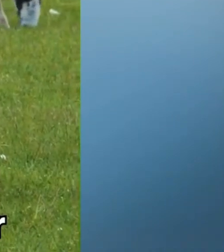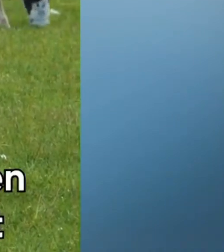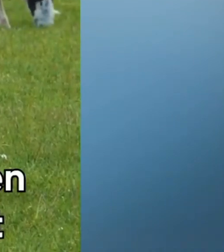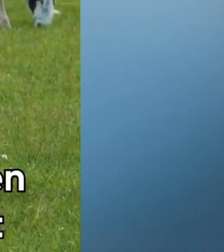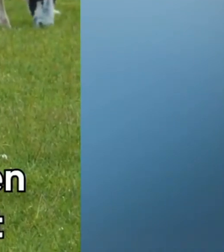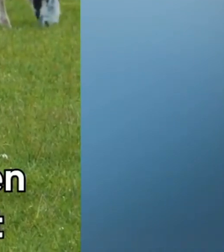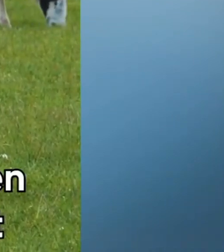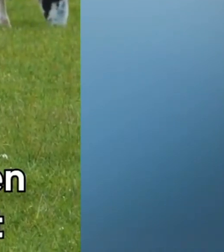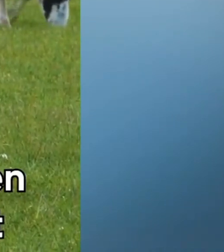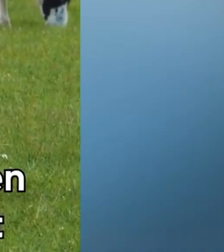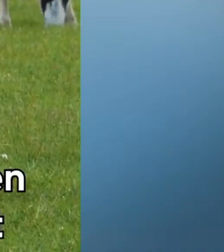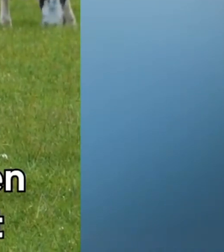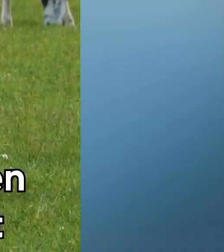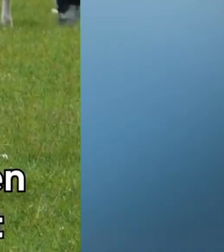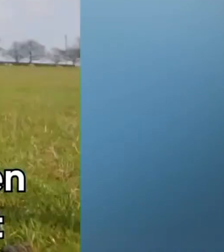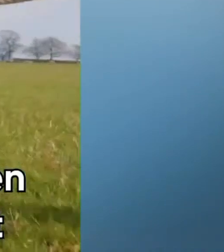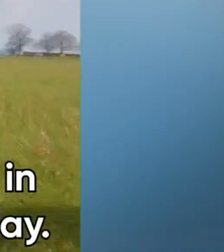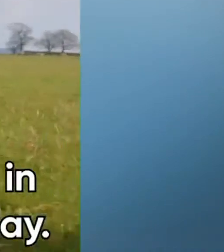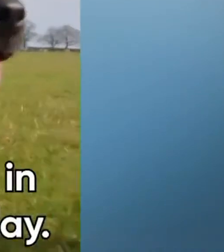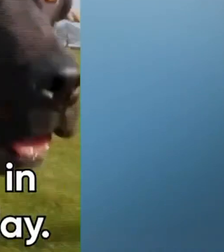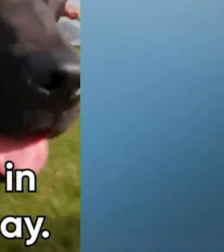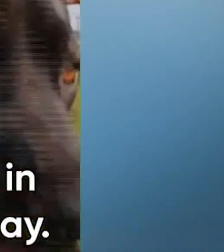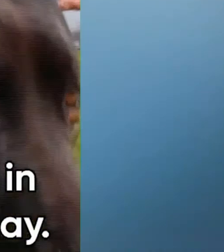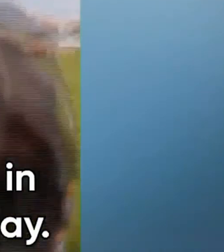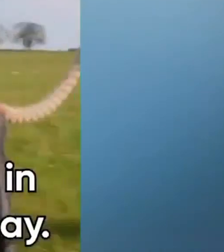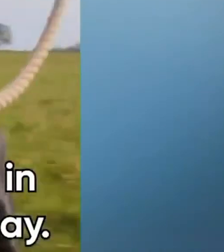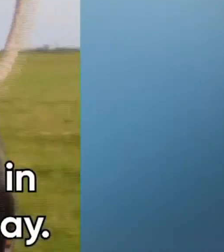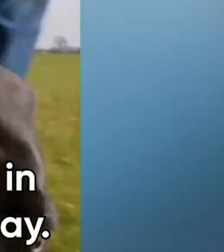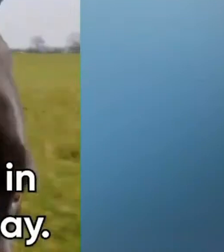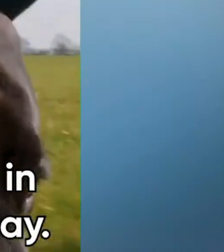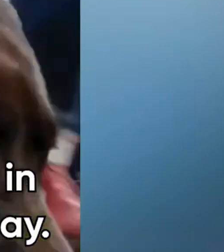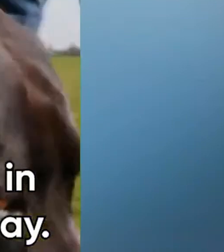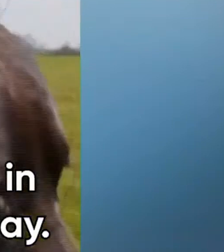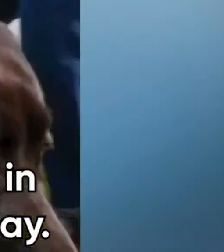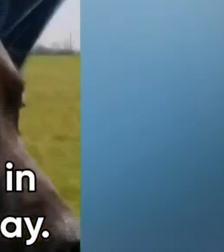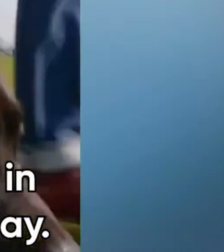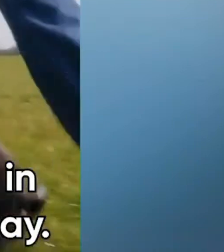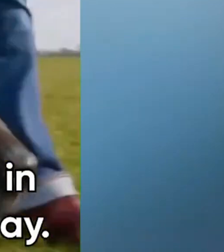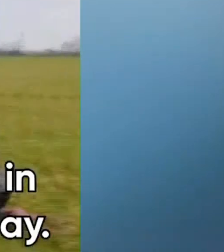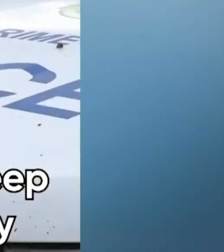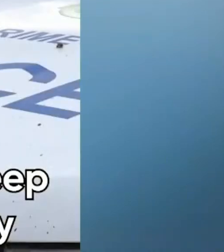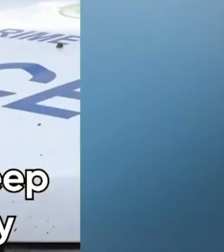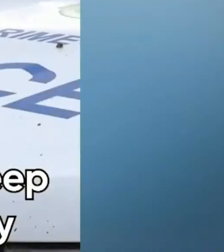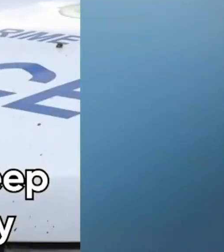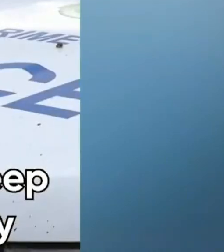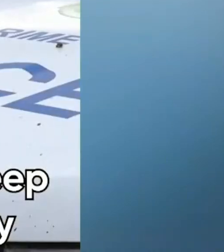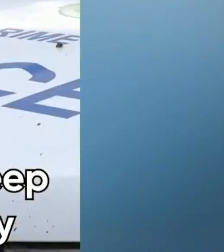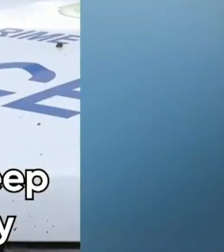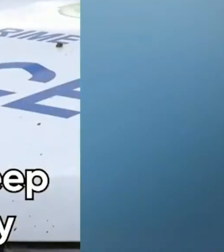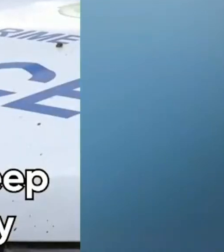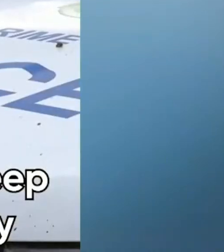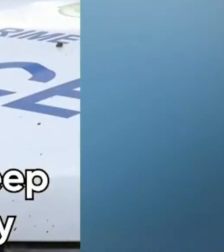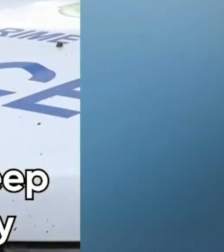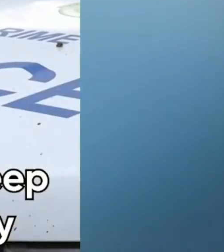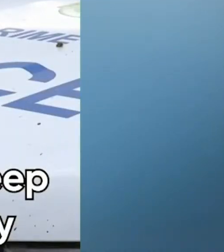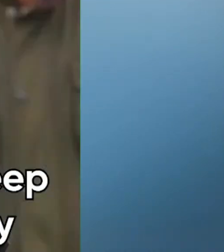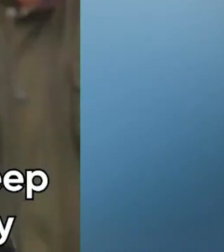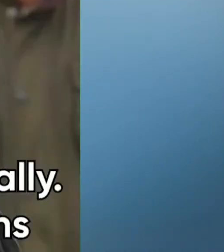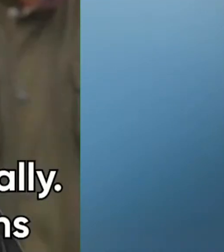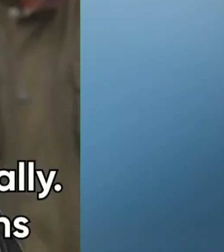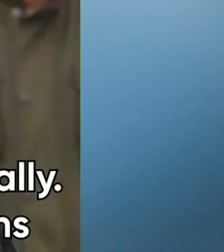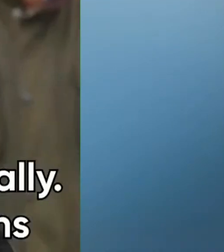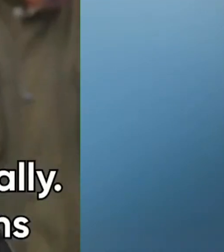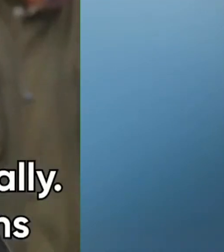out, their hearts give out, even when a dog's just running after them, just in their dog's mind, to play. The laws around sheep worrying are